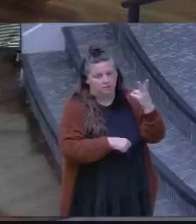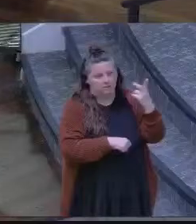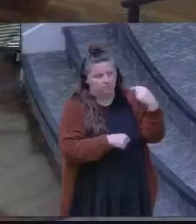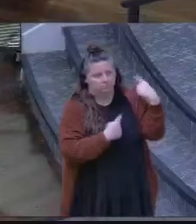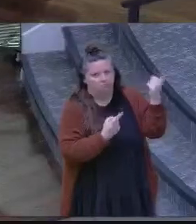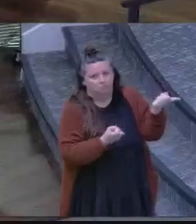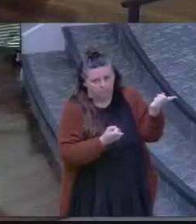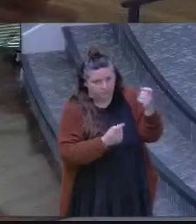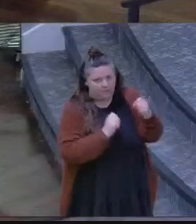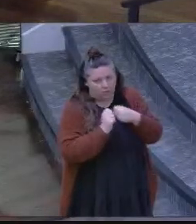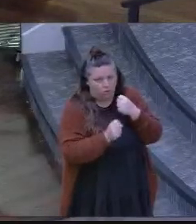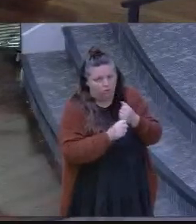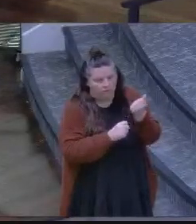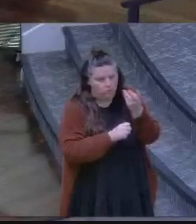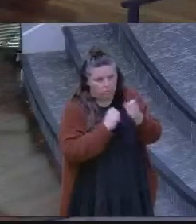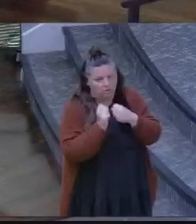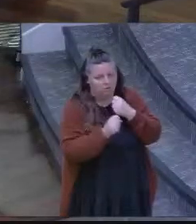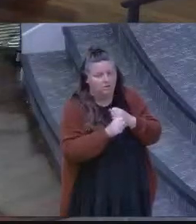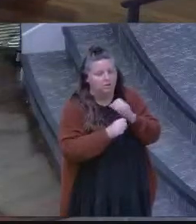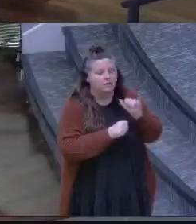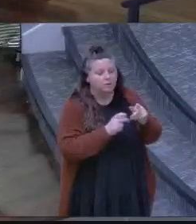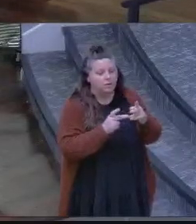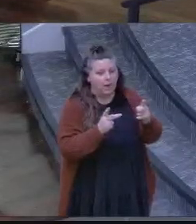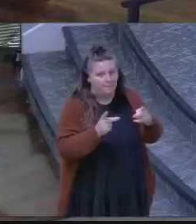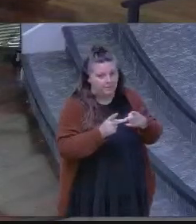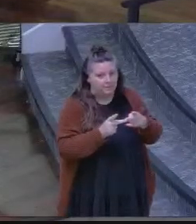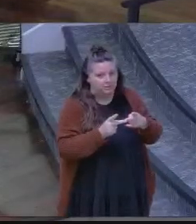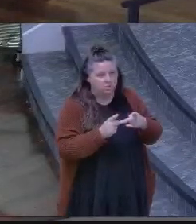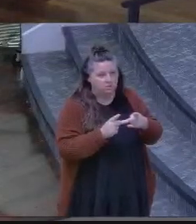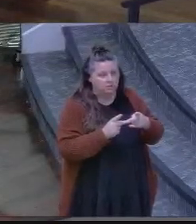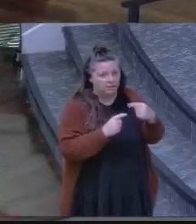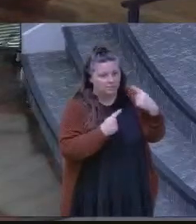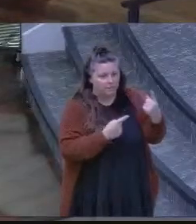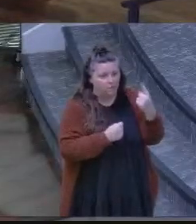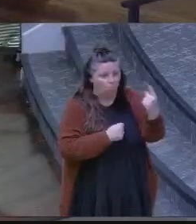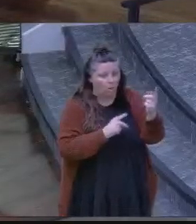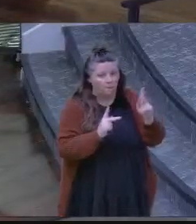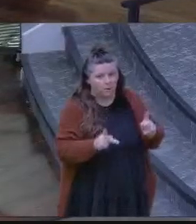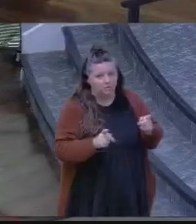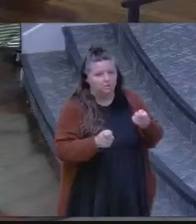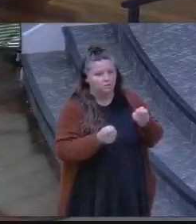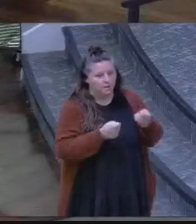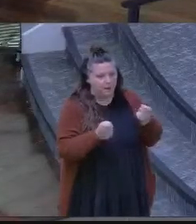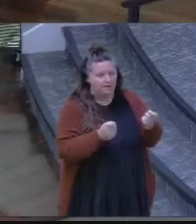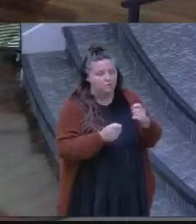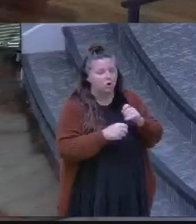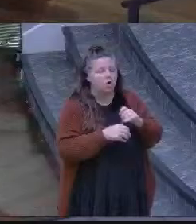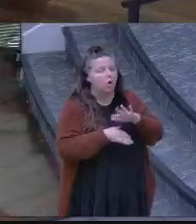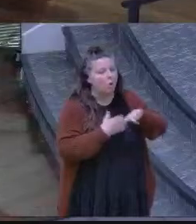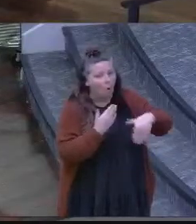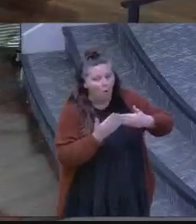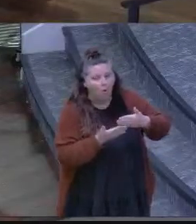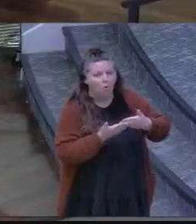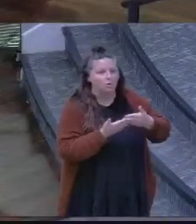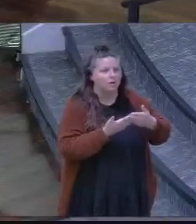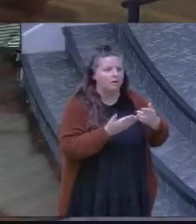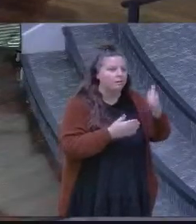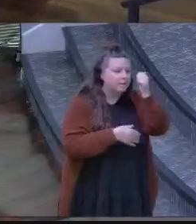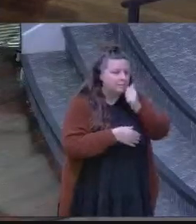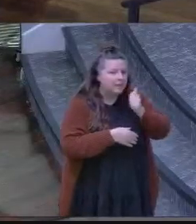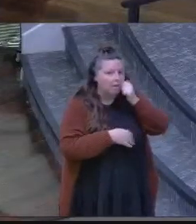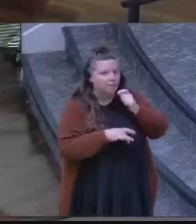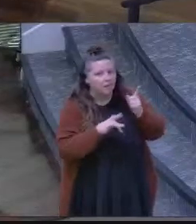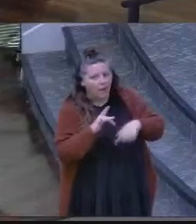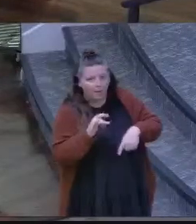has maintained one individual to manage all of the daily absences, the FMLA, and